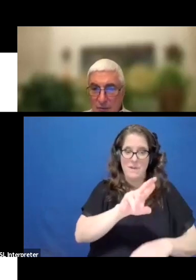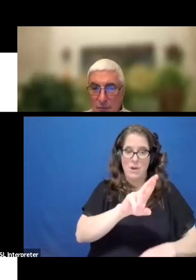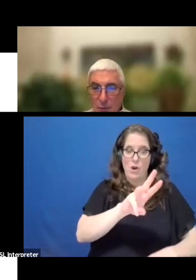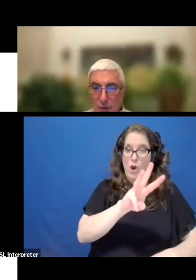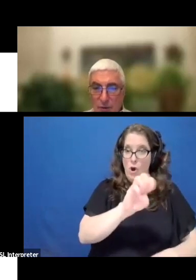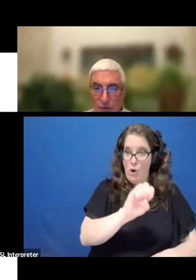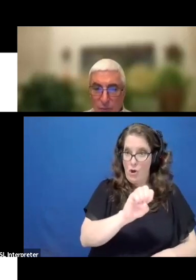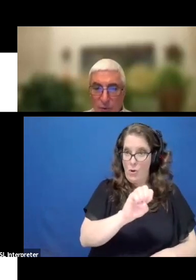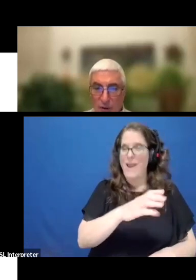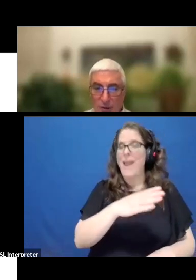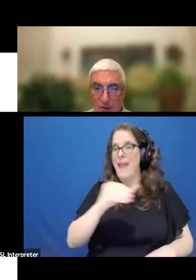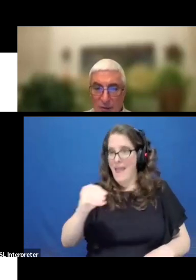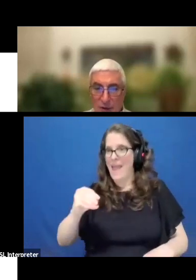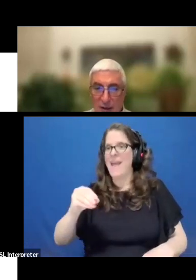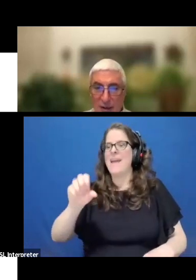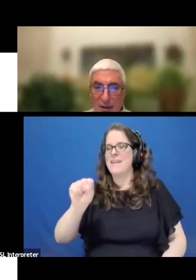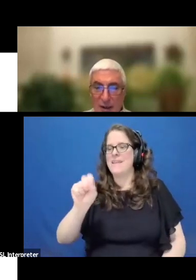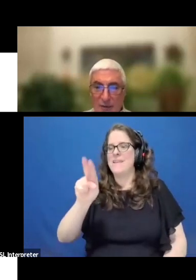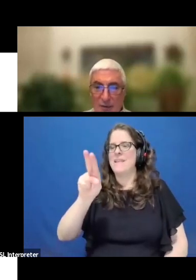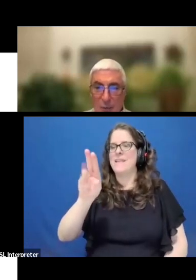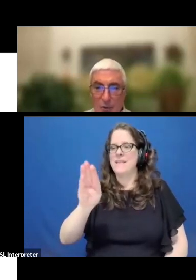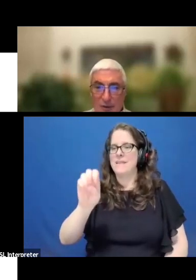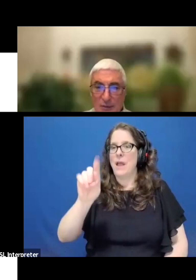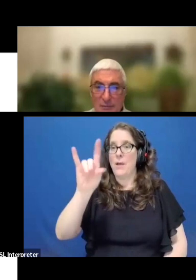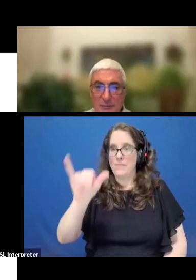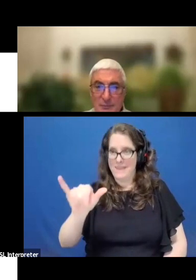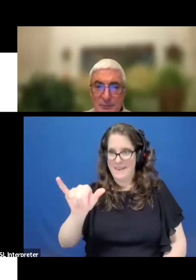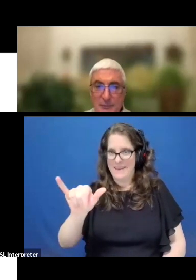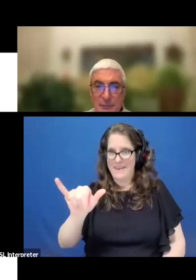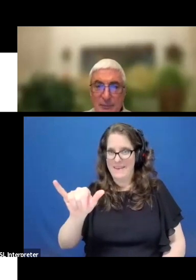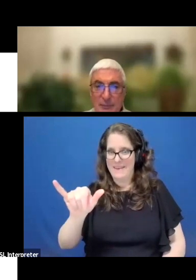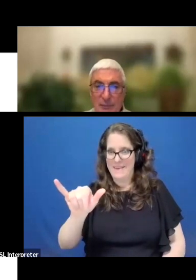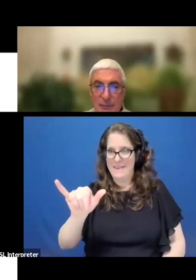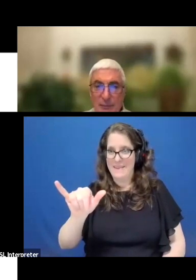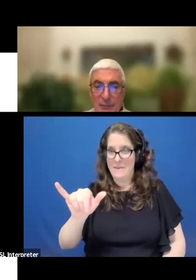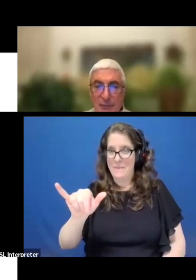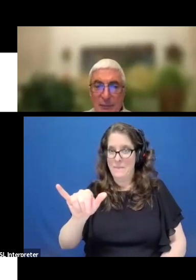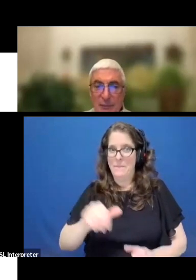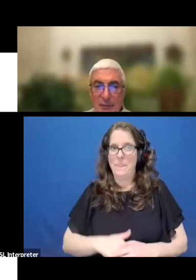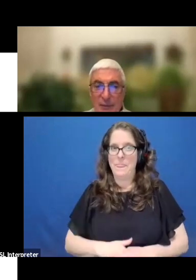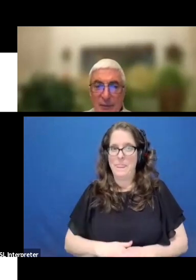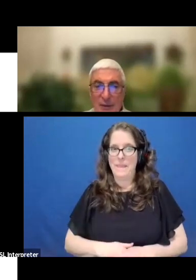subsidy for reduced productivity. Next slide, please.